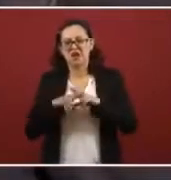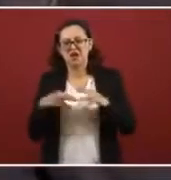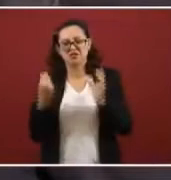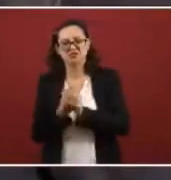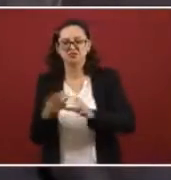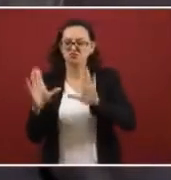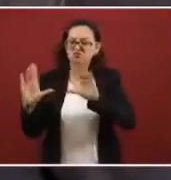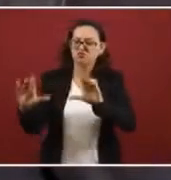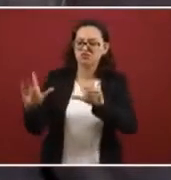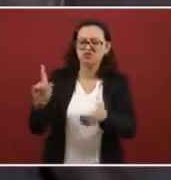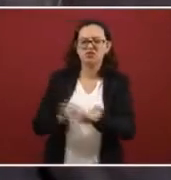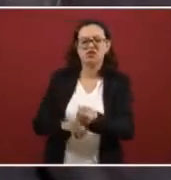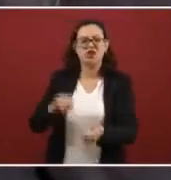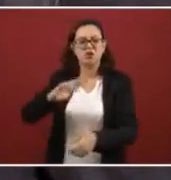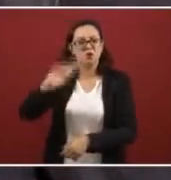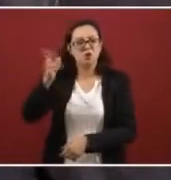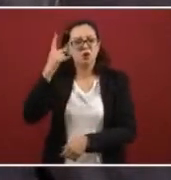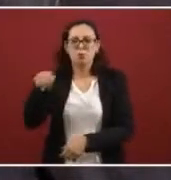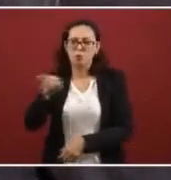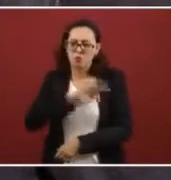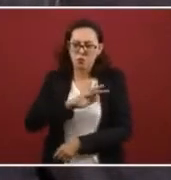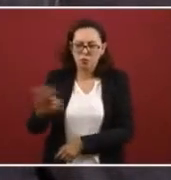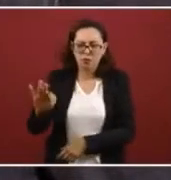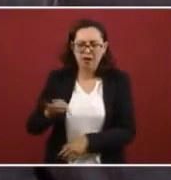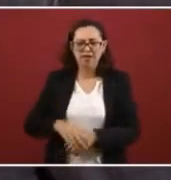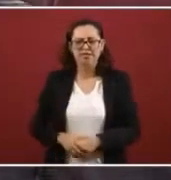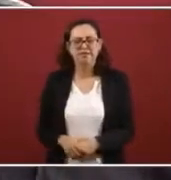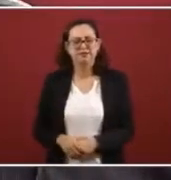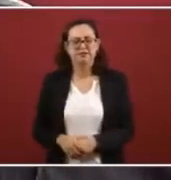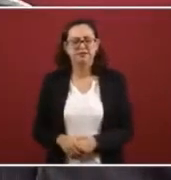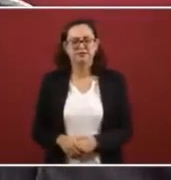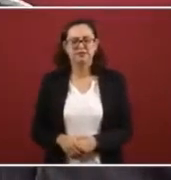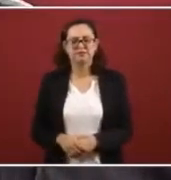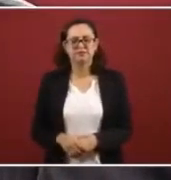give classes in a university.